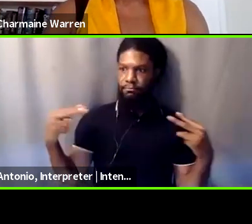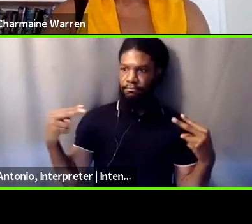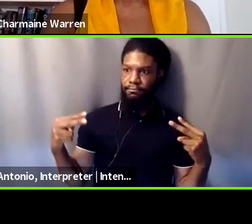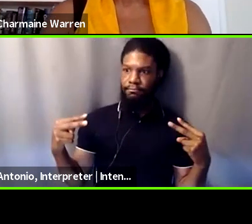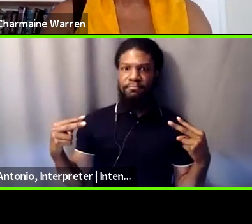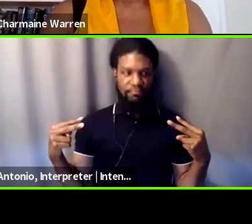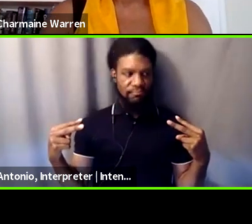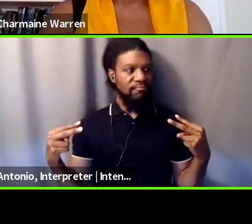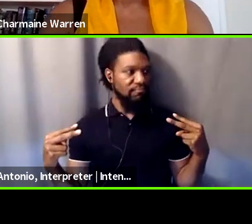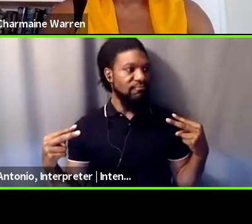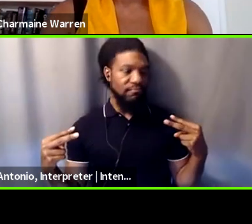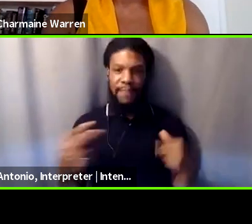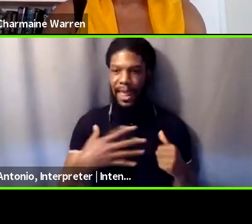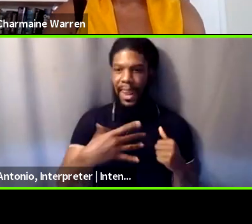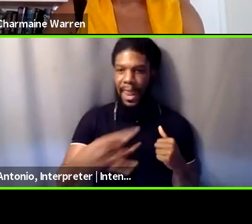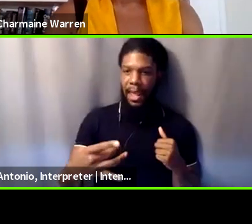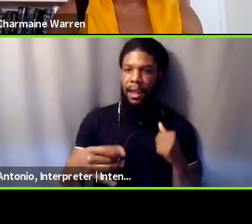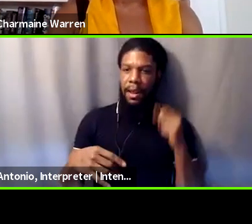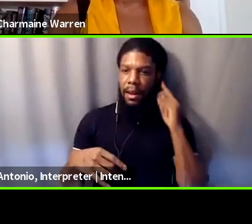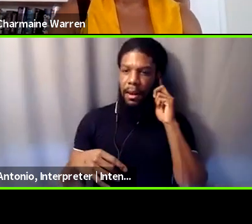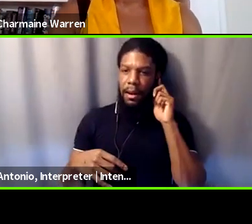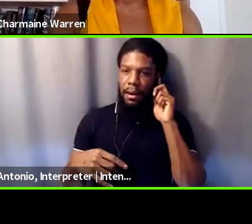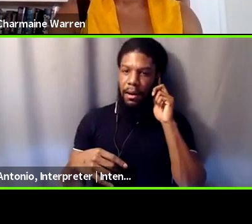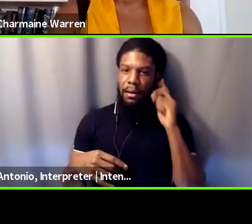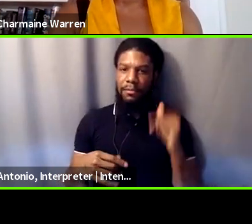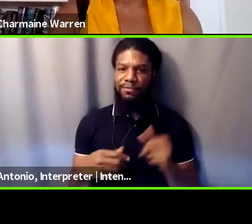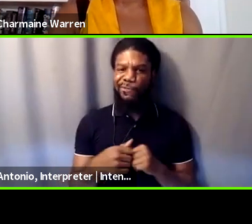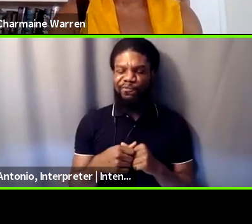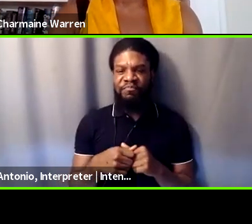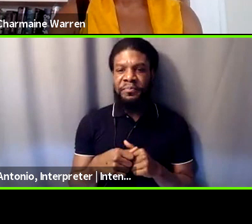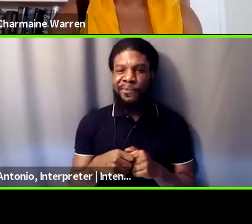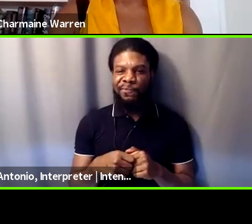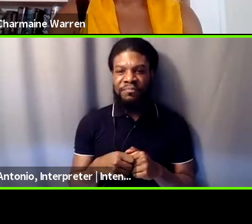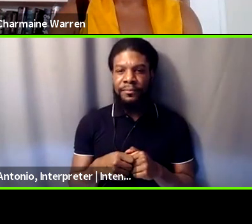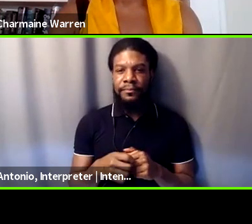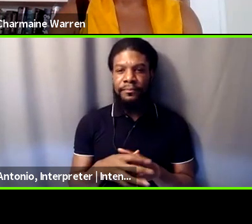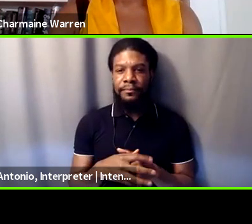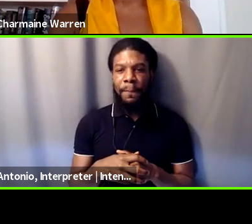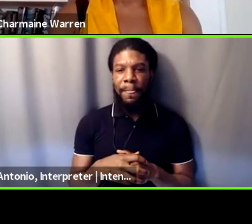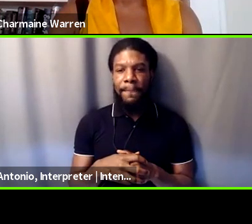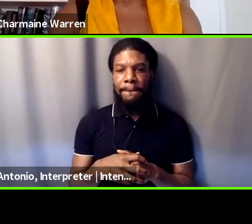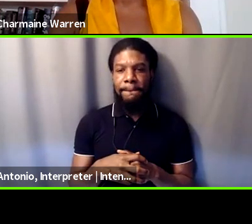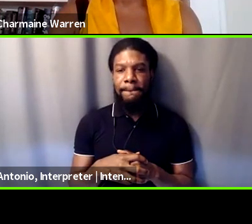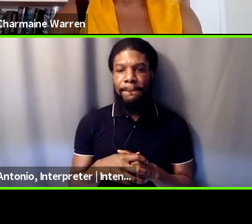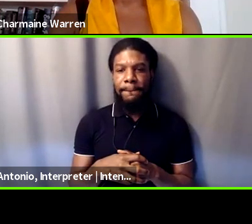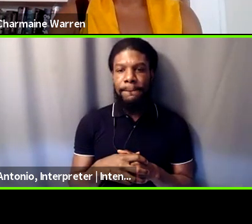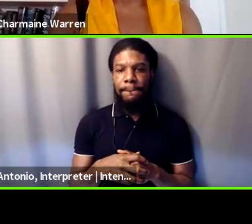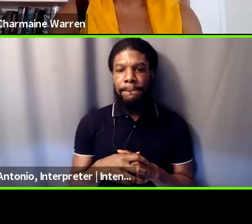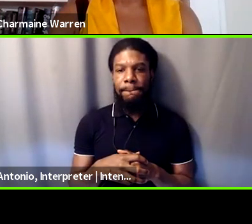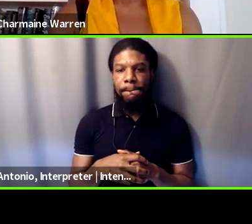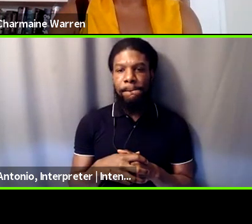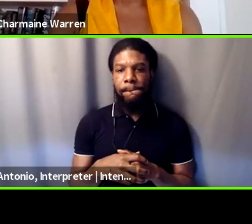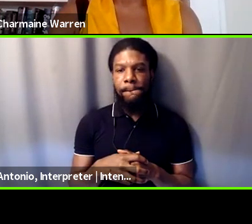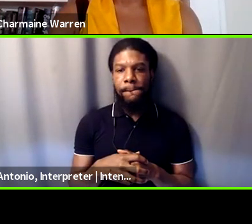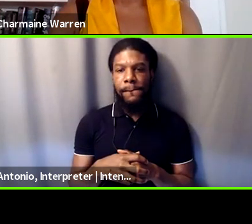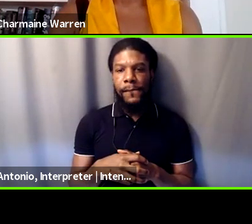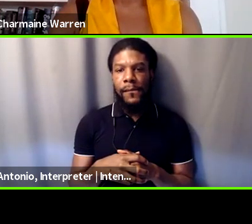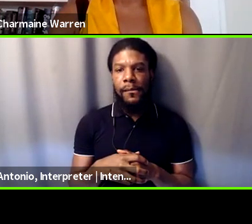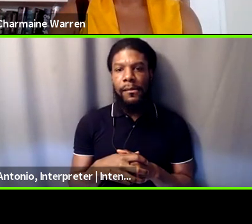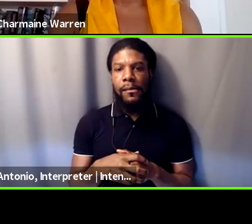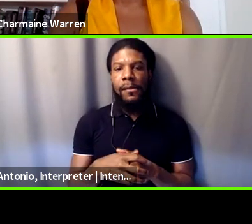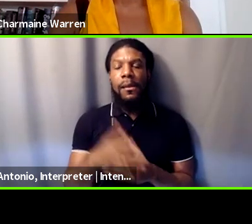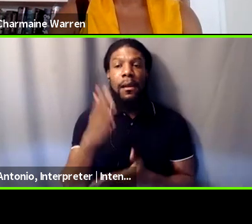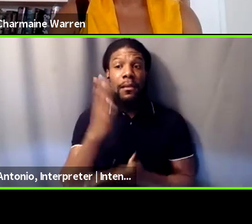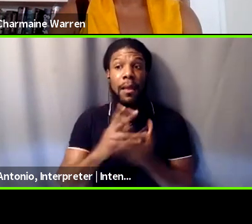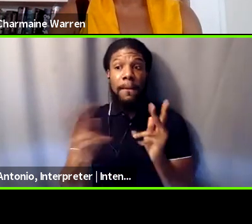I don't know. I mean, I feel like people, as a foreigner too, people are, for the most part, they might look and ask the constant